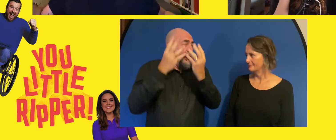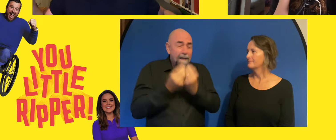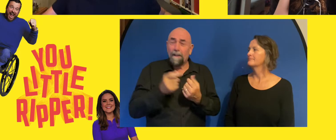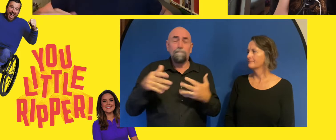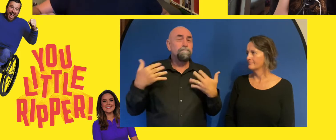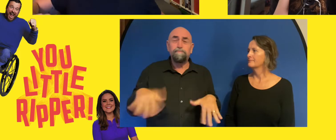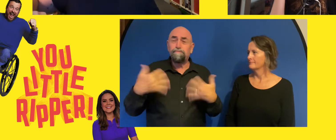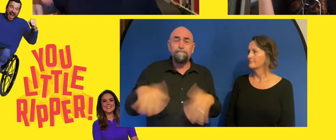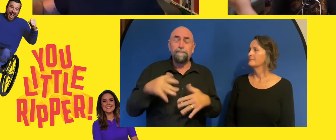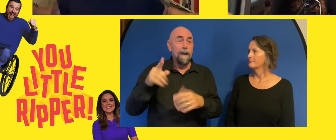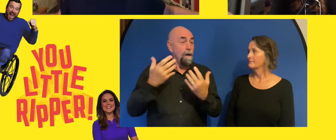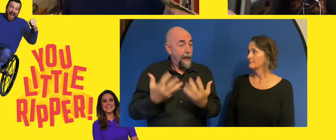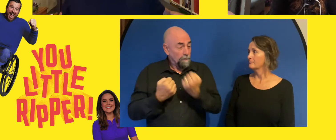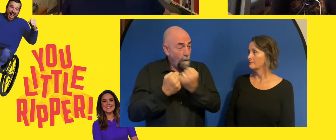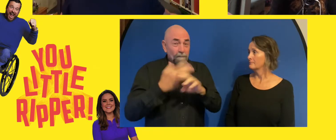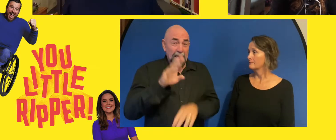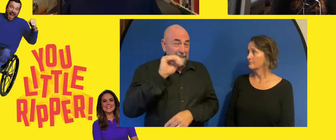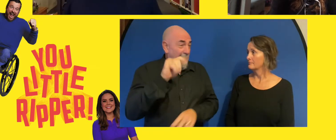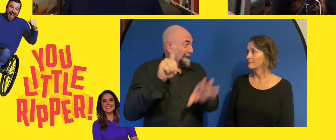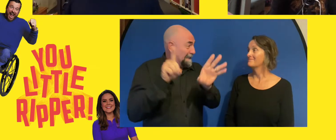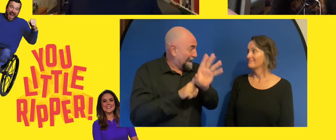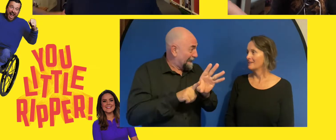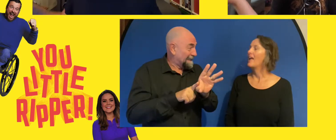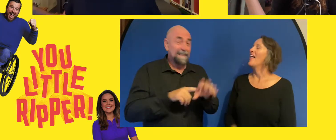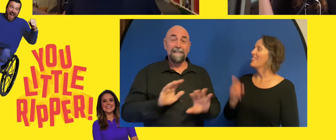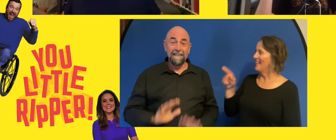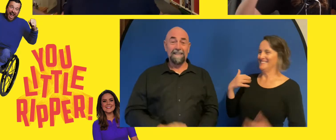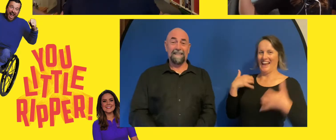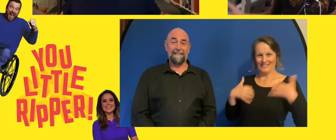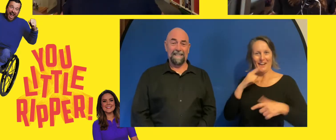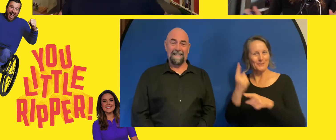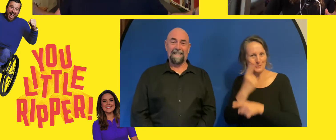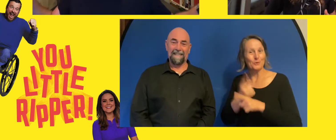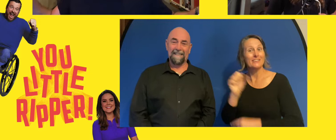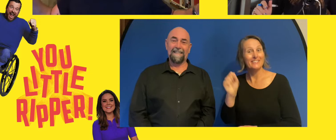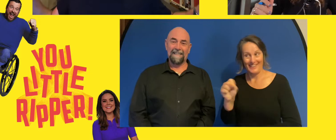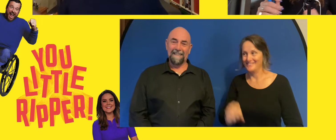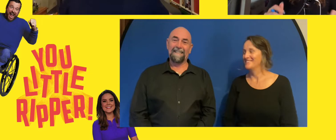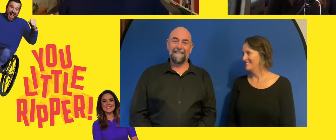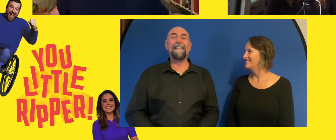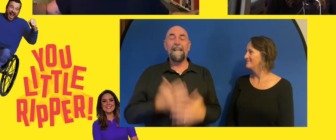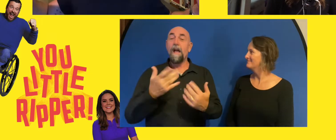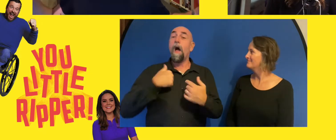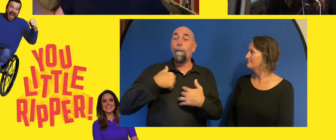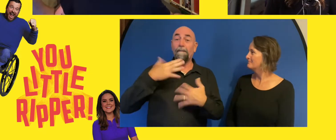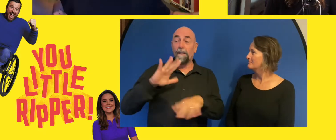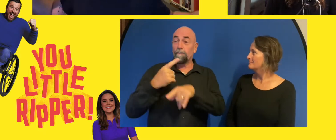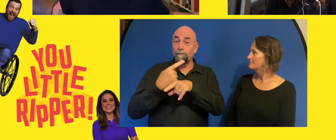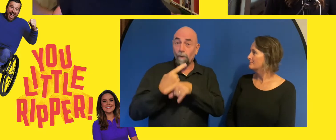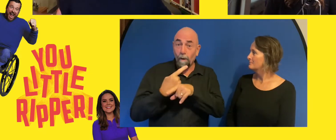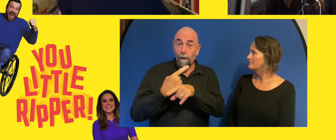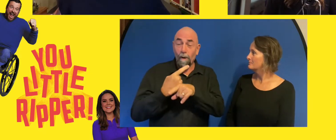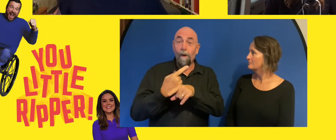a decade. See, that's way more exciting. Way more exciting, yes. And we get to speak to the person